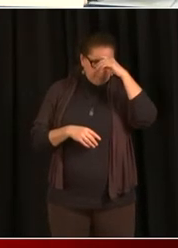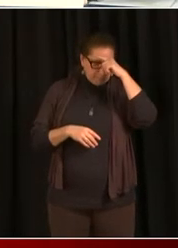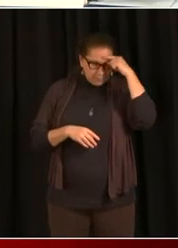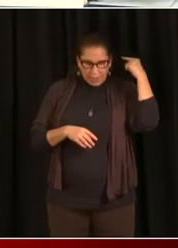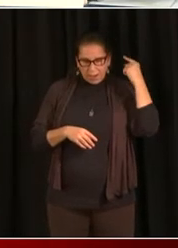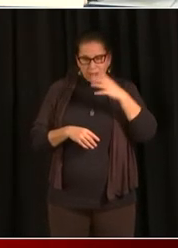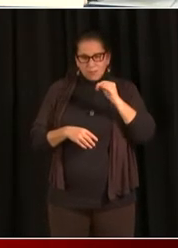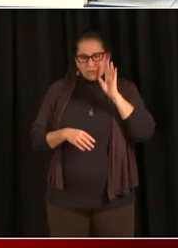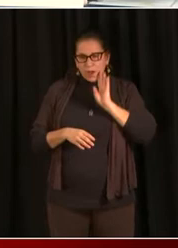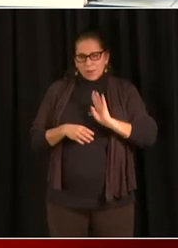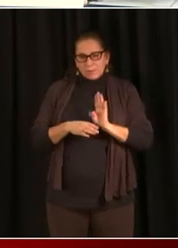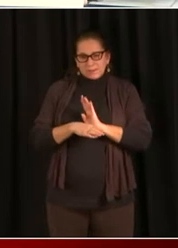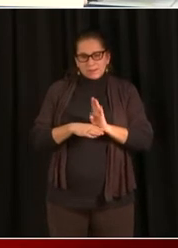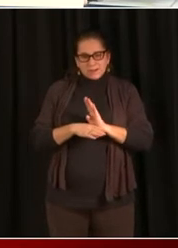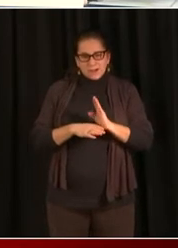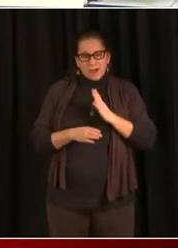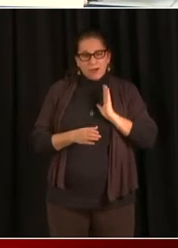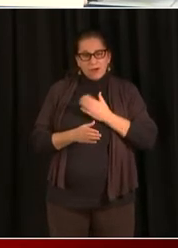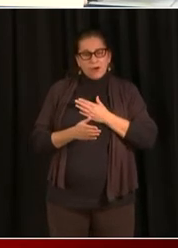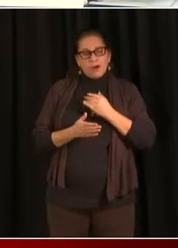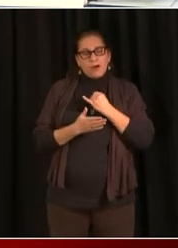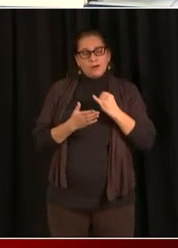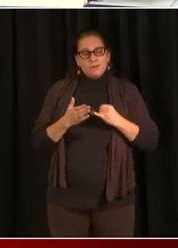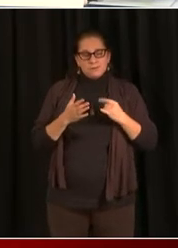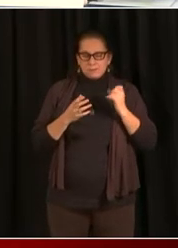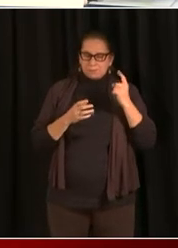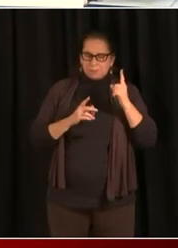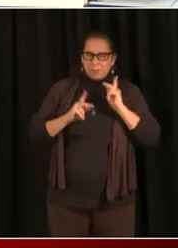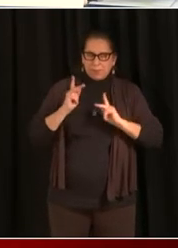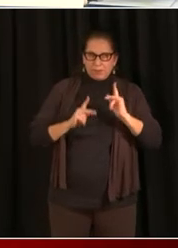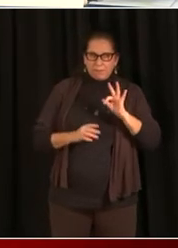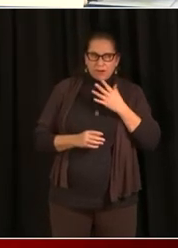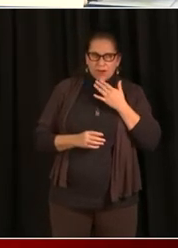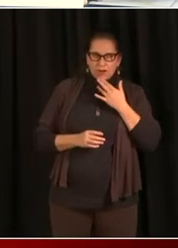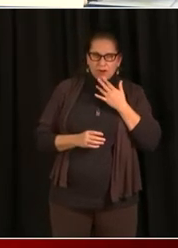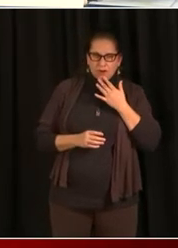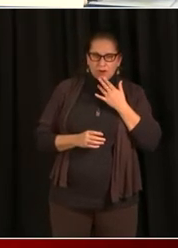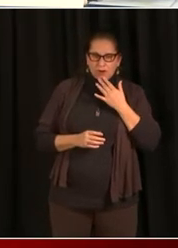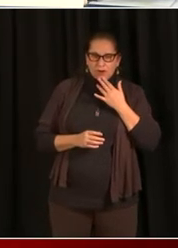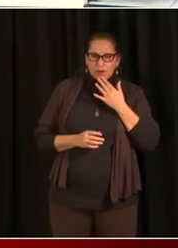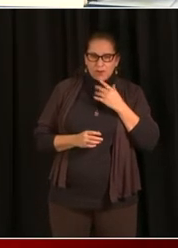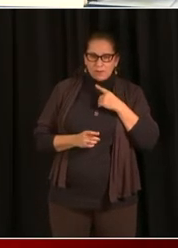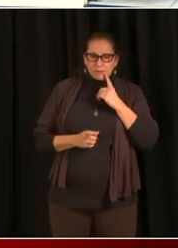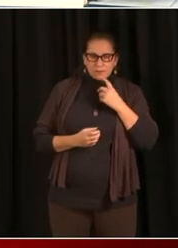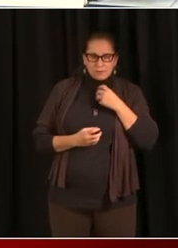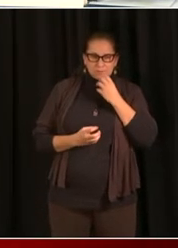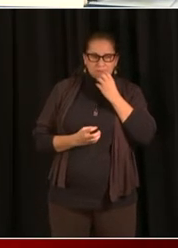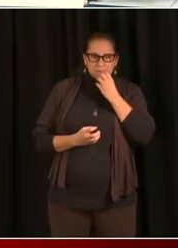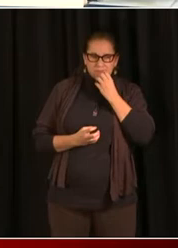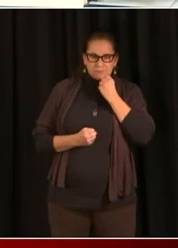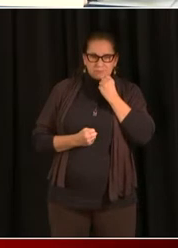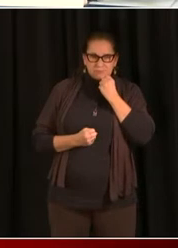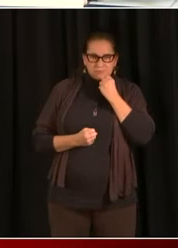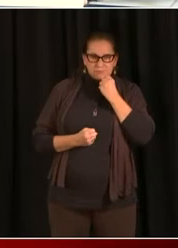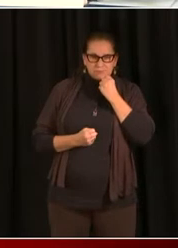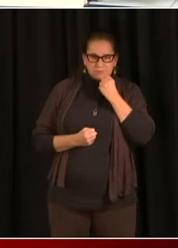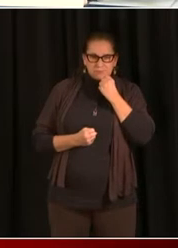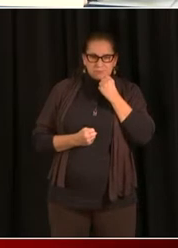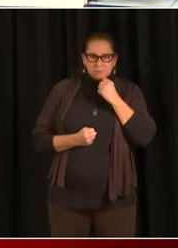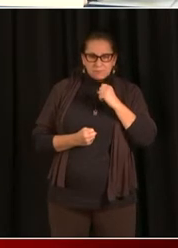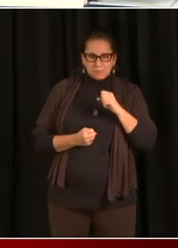about 99% of our artists are artists of color. And we're just really passionate about product-based